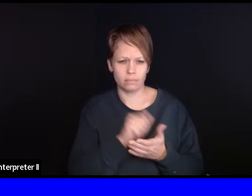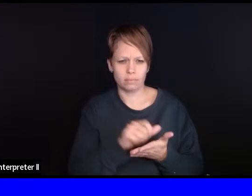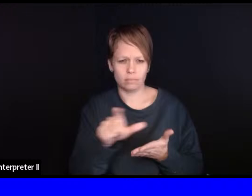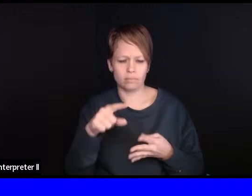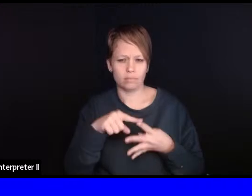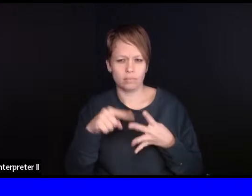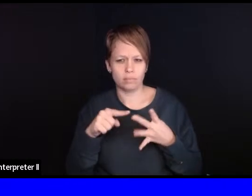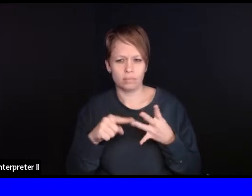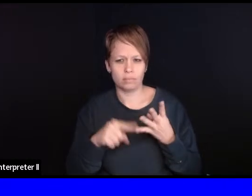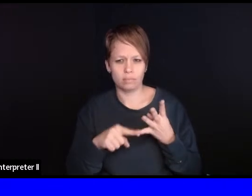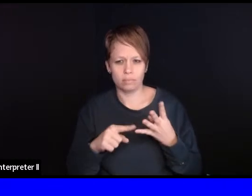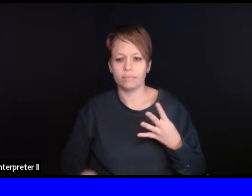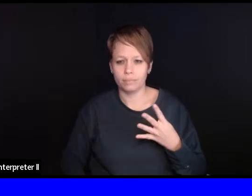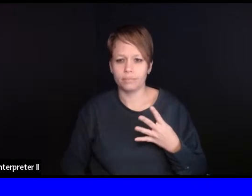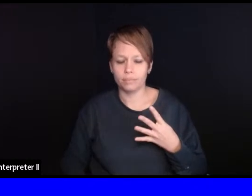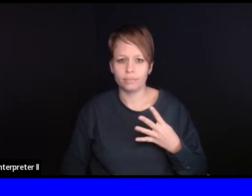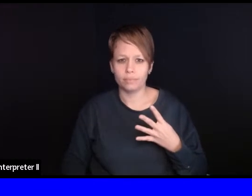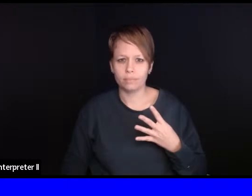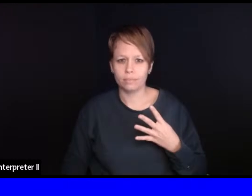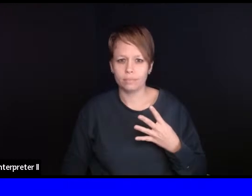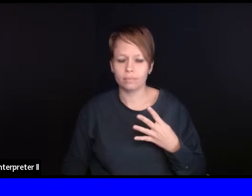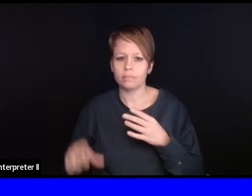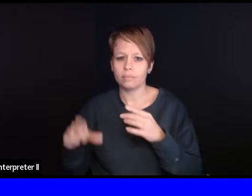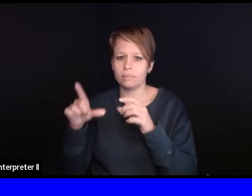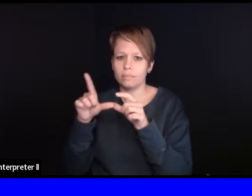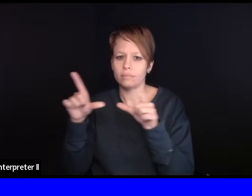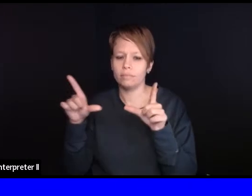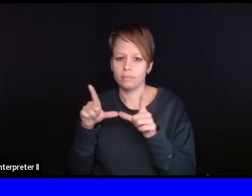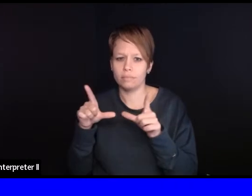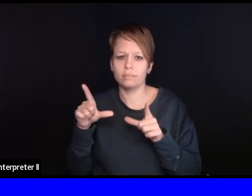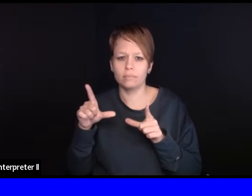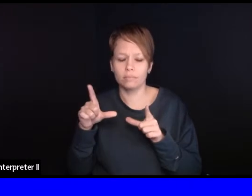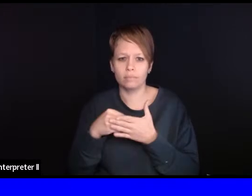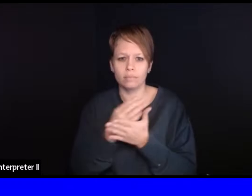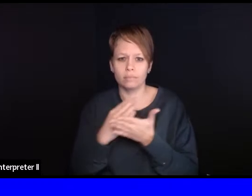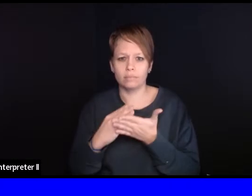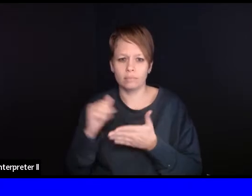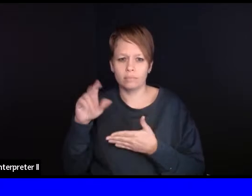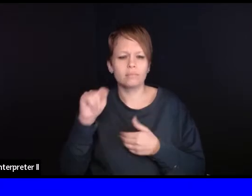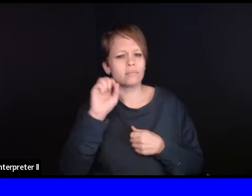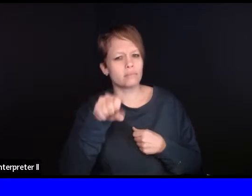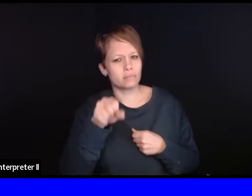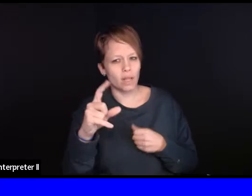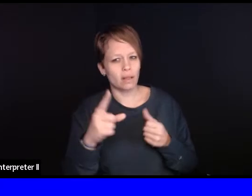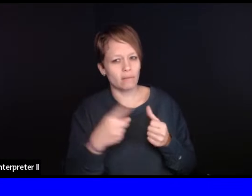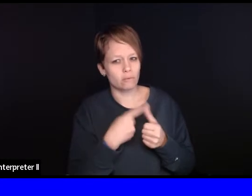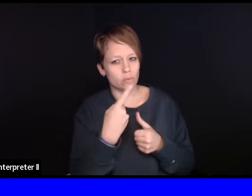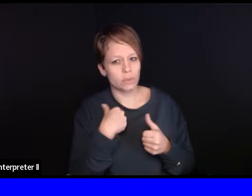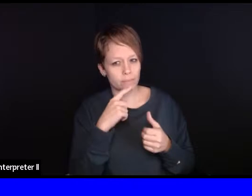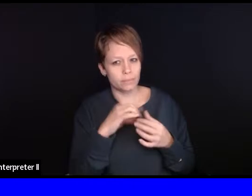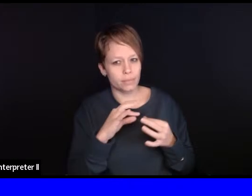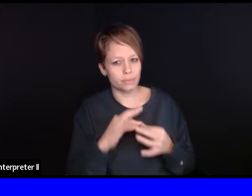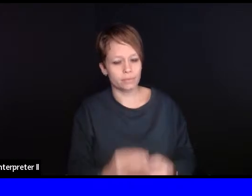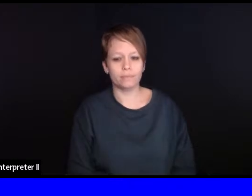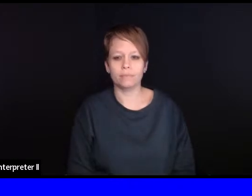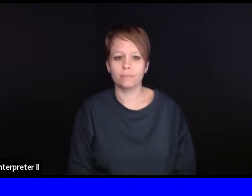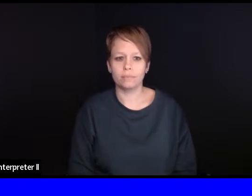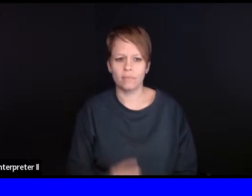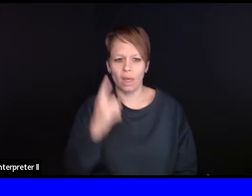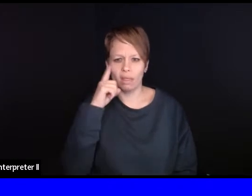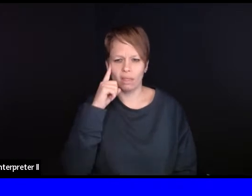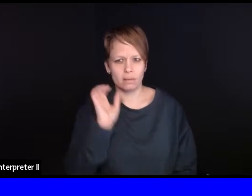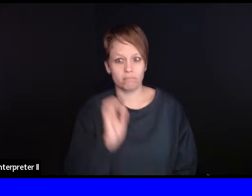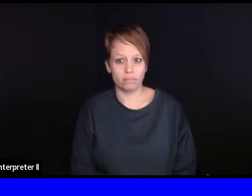four measures. The Local Budget Act. Yeah, that was the first one I mentioned. I think.